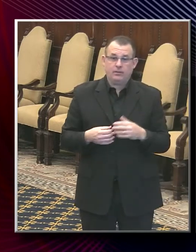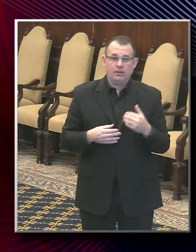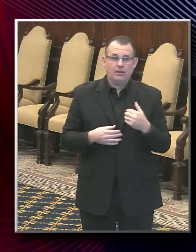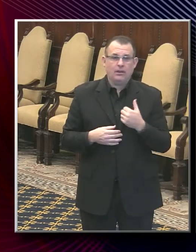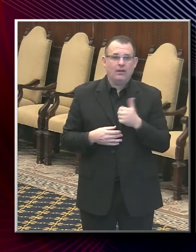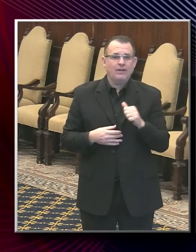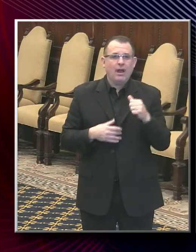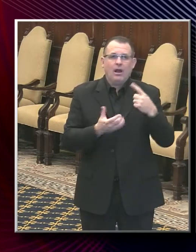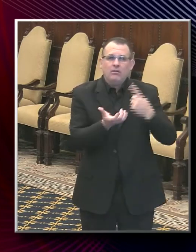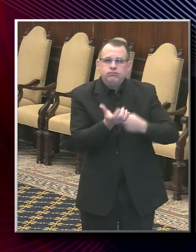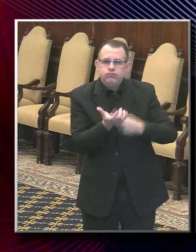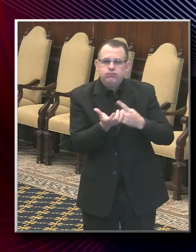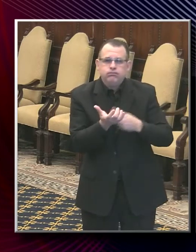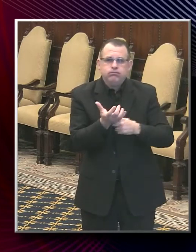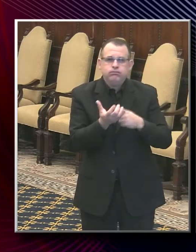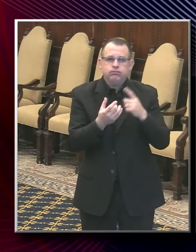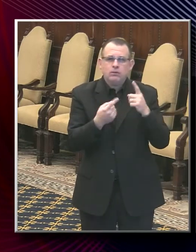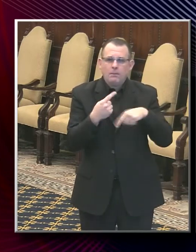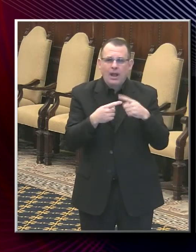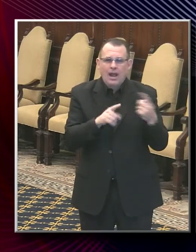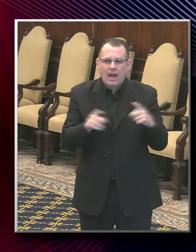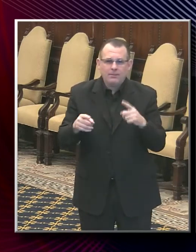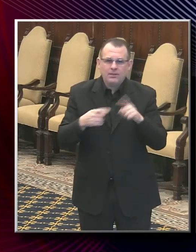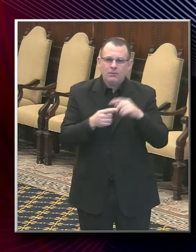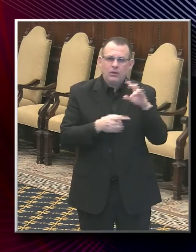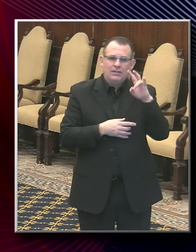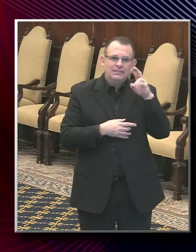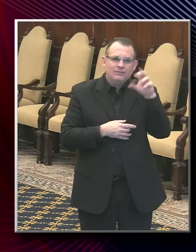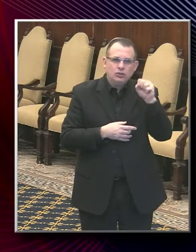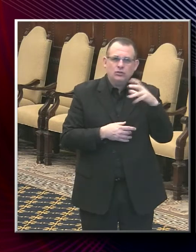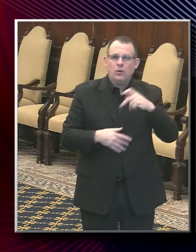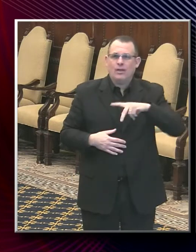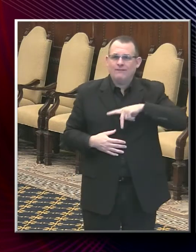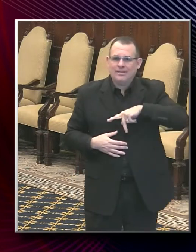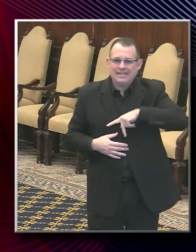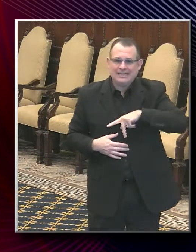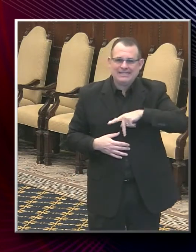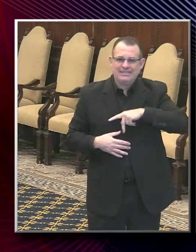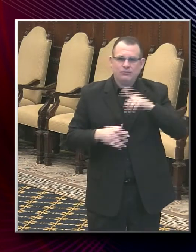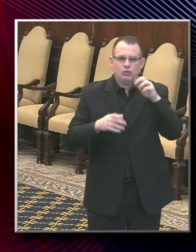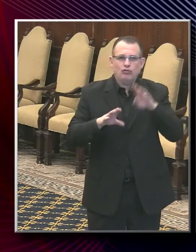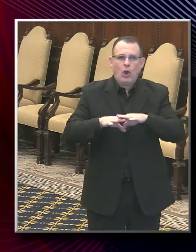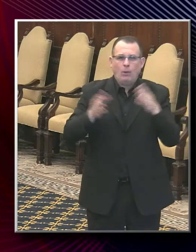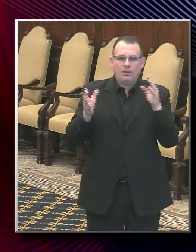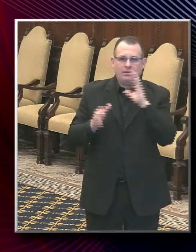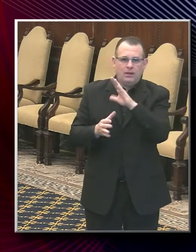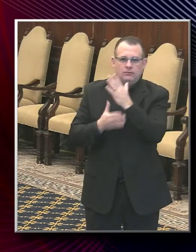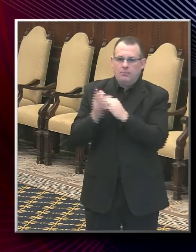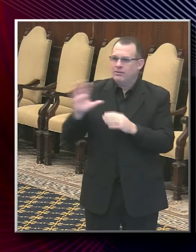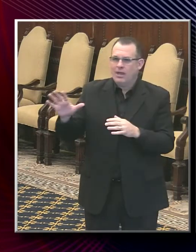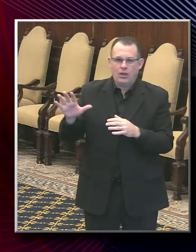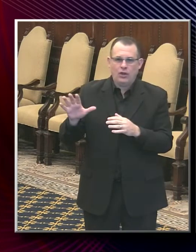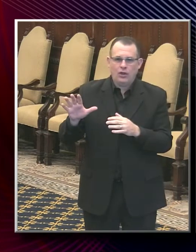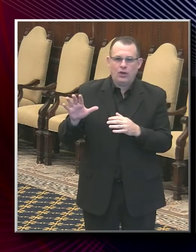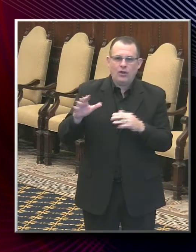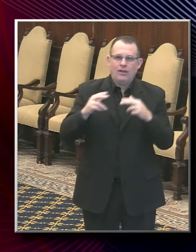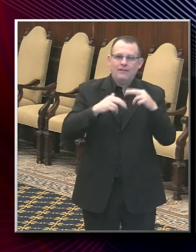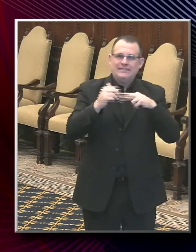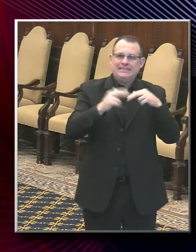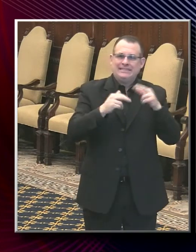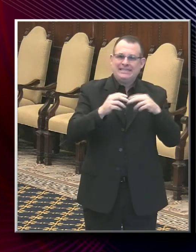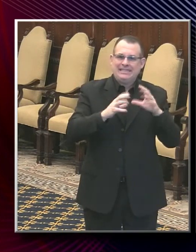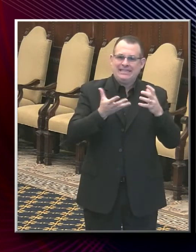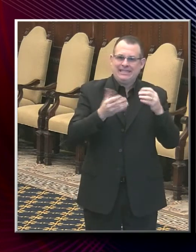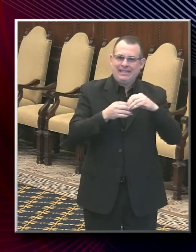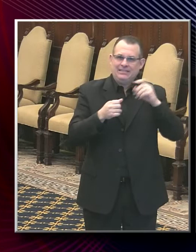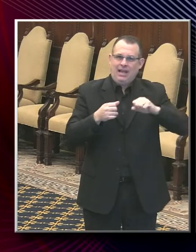conversations going on now with the Sixers or with the Phillies about reopening some of those sporting venues in South Philly? Honestly, I mean,